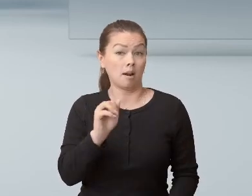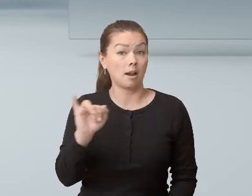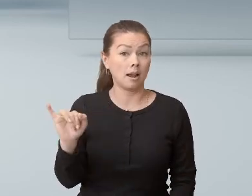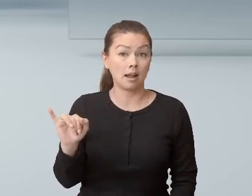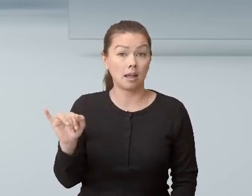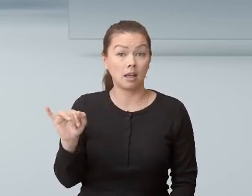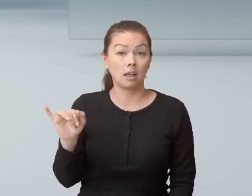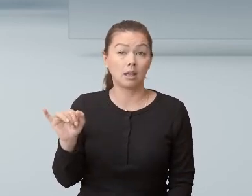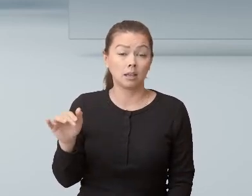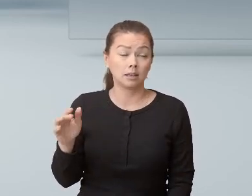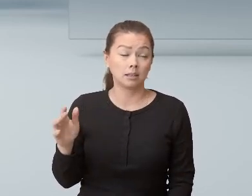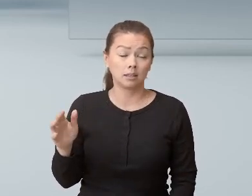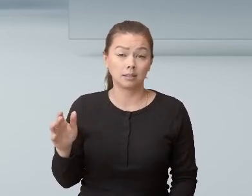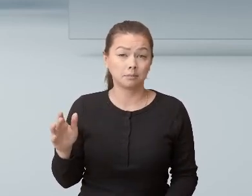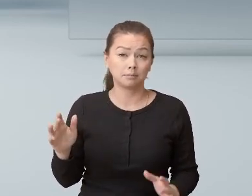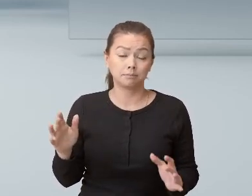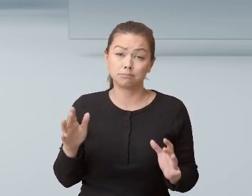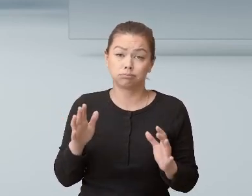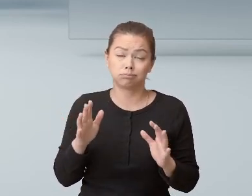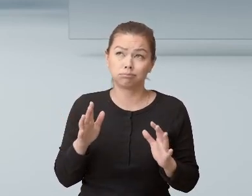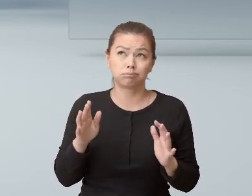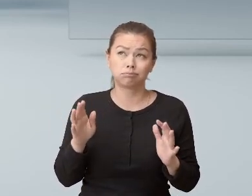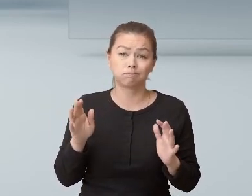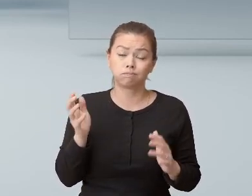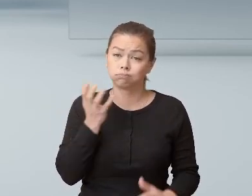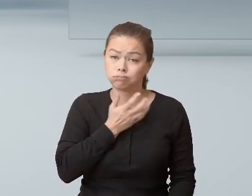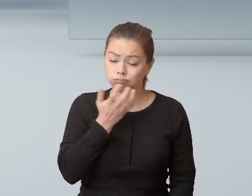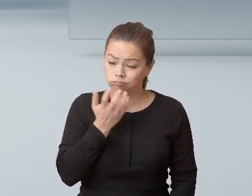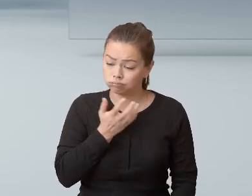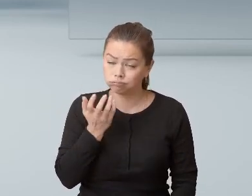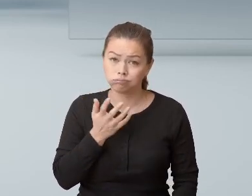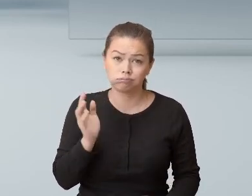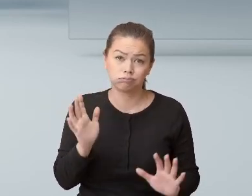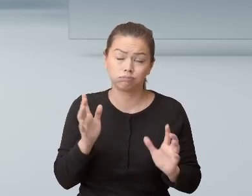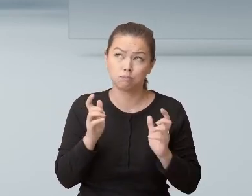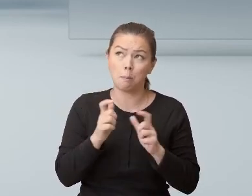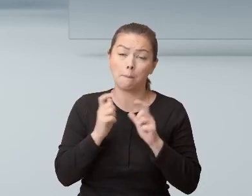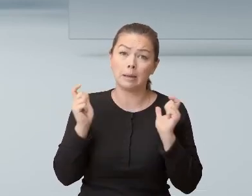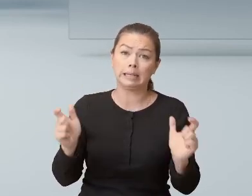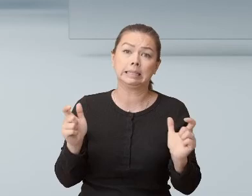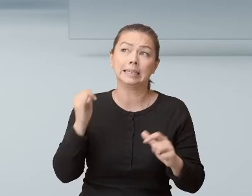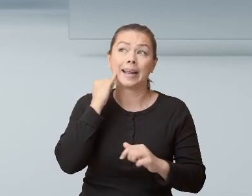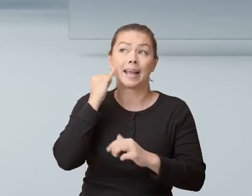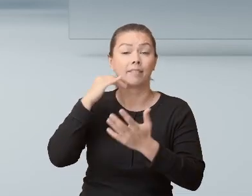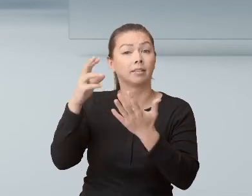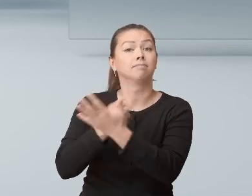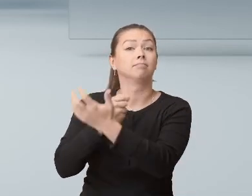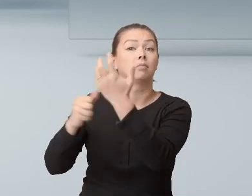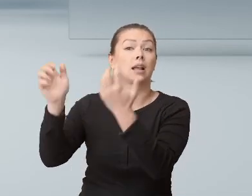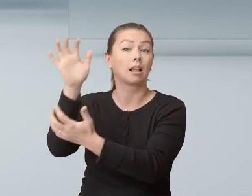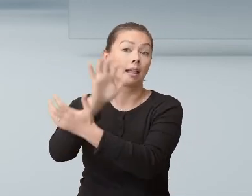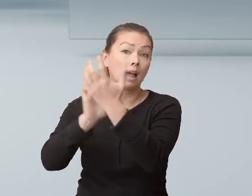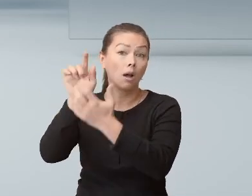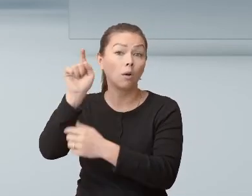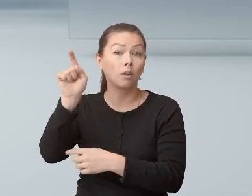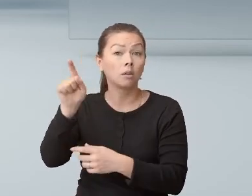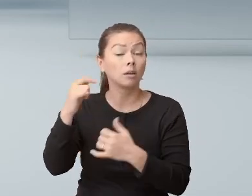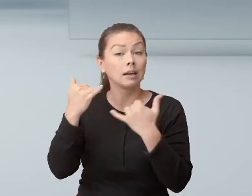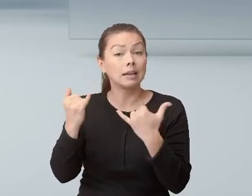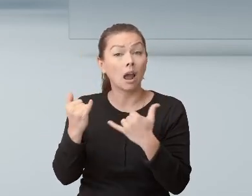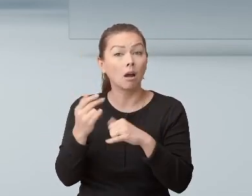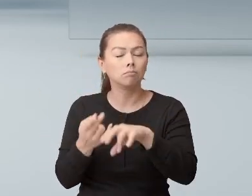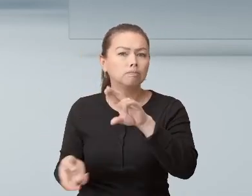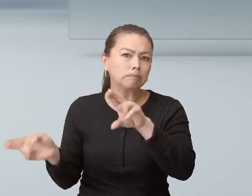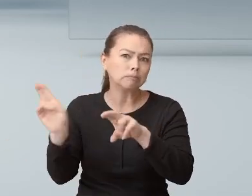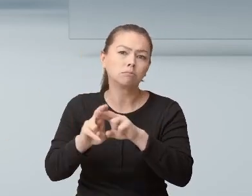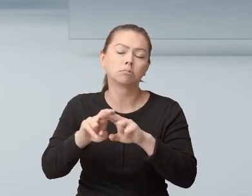shouldn't be understated. And so, yeah, when you're starting to leverage the power of the cloud, you're unlocking compute power that at scale that most companies just